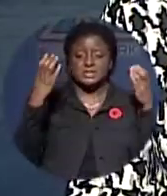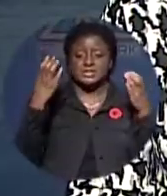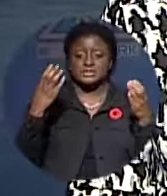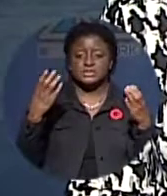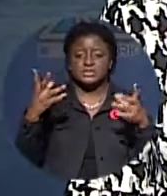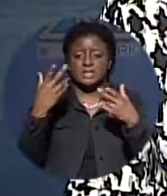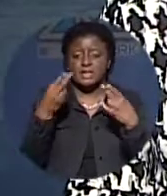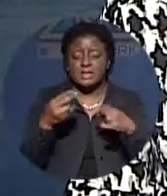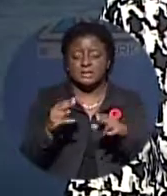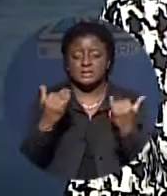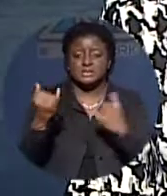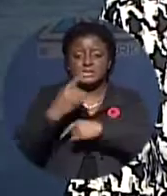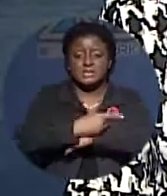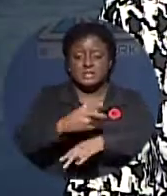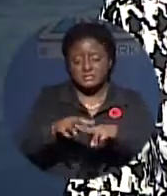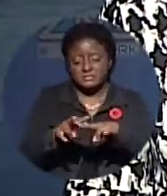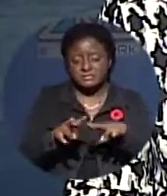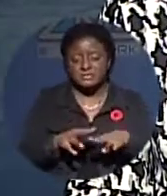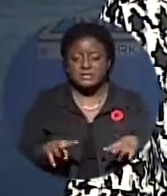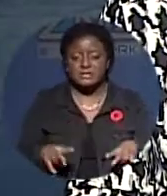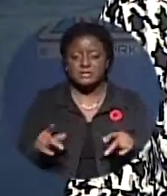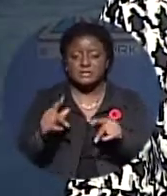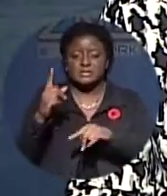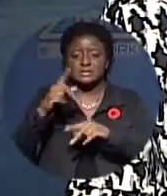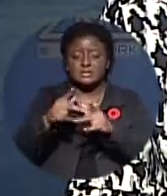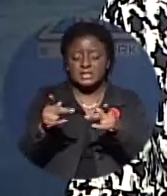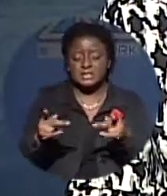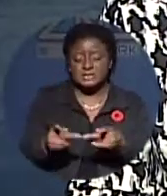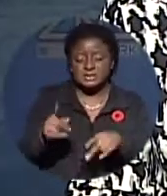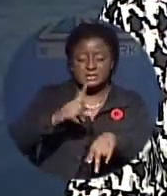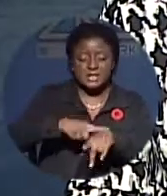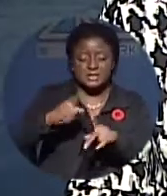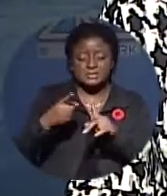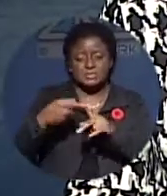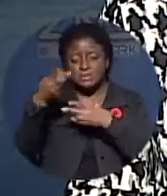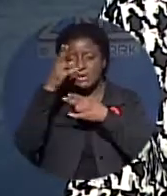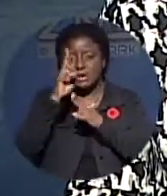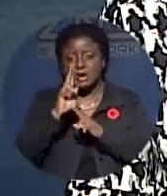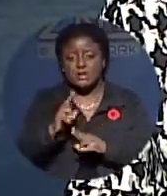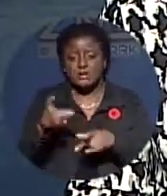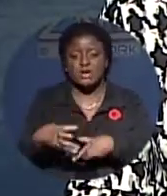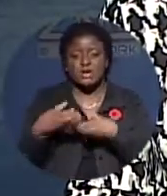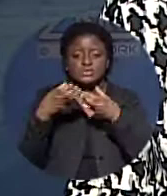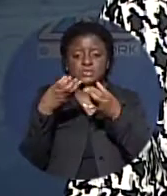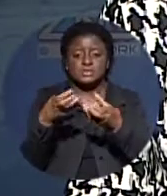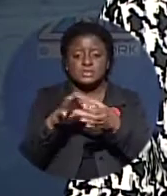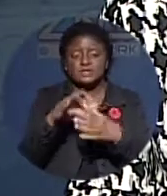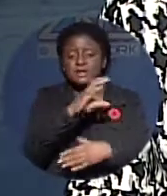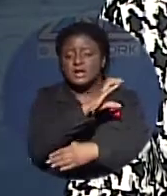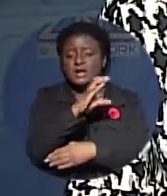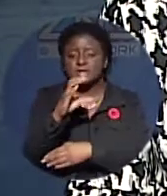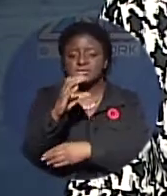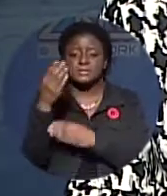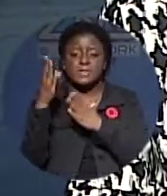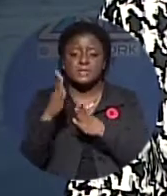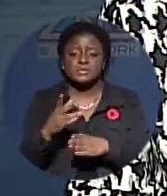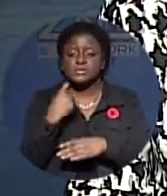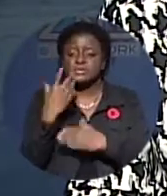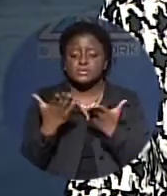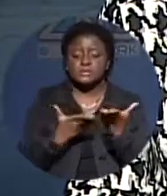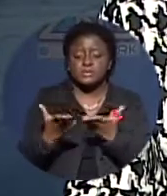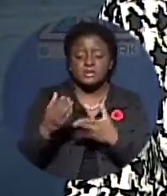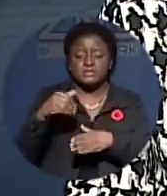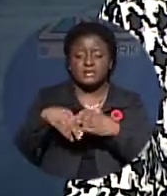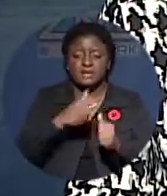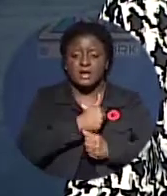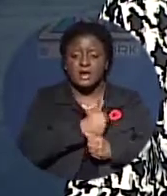To mark the day, it's a time to honor the contributions of hundreds of Bahamians who have served in the armed forces during World Wars I and